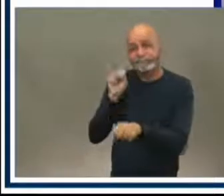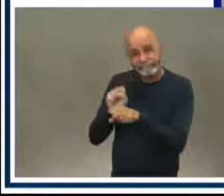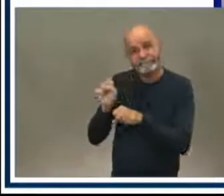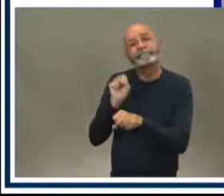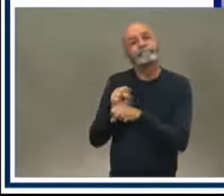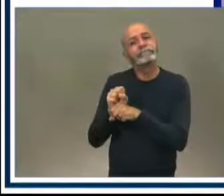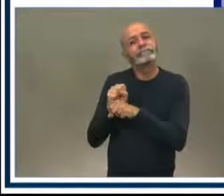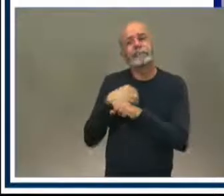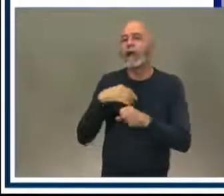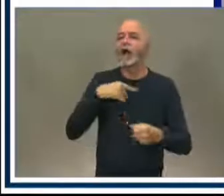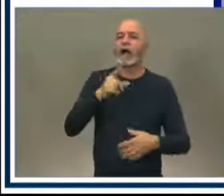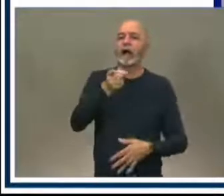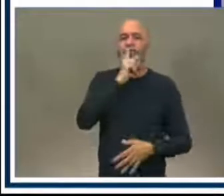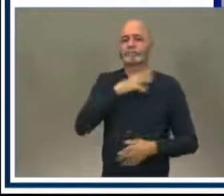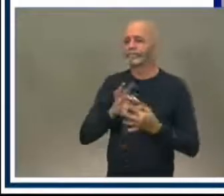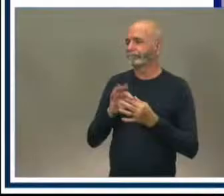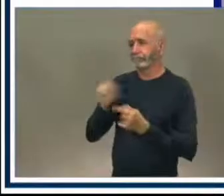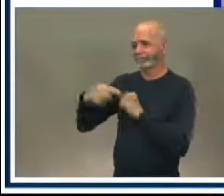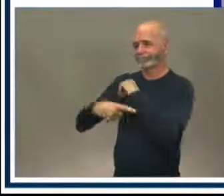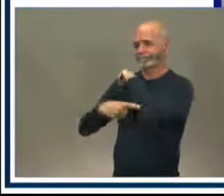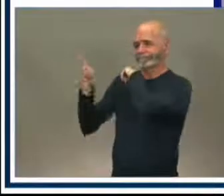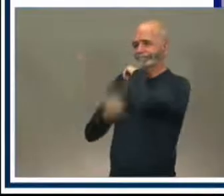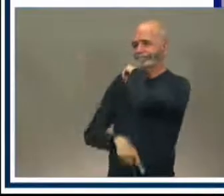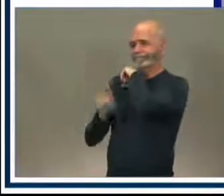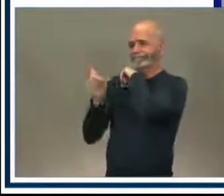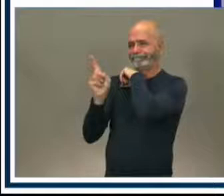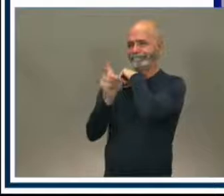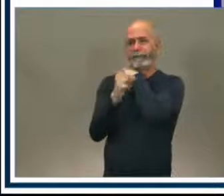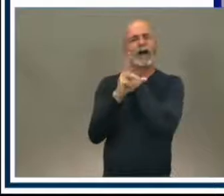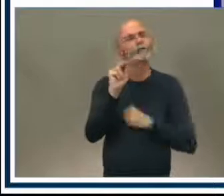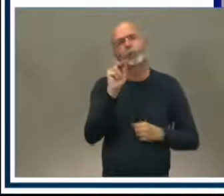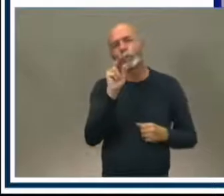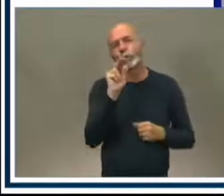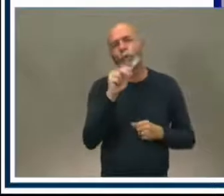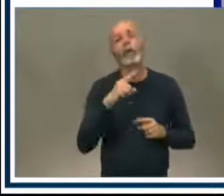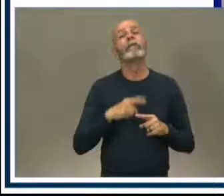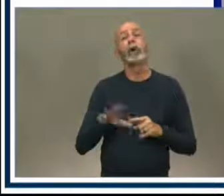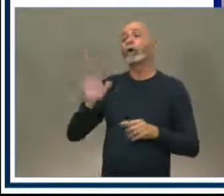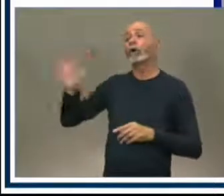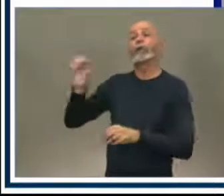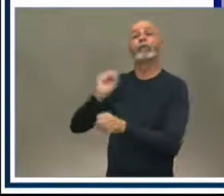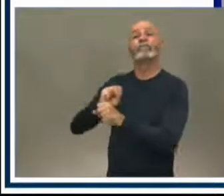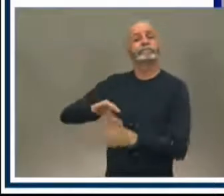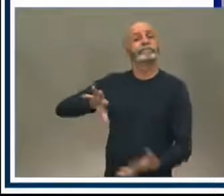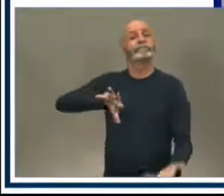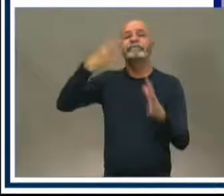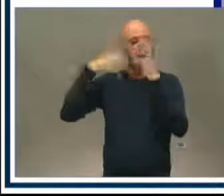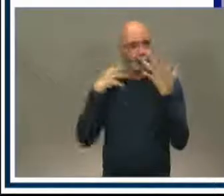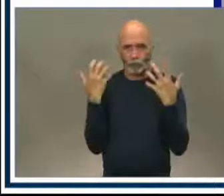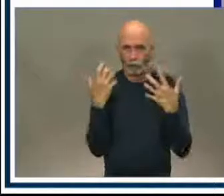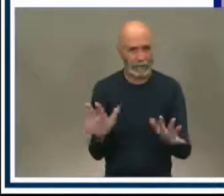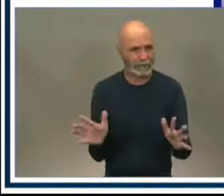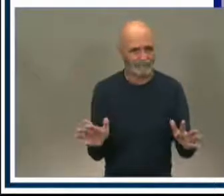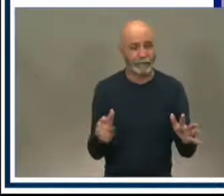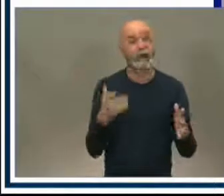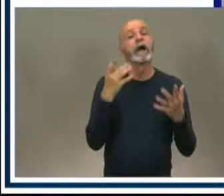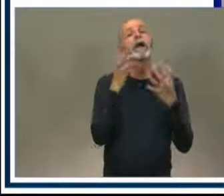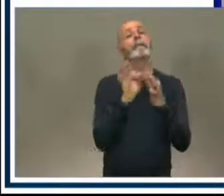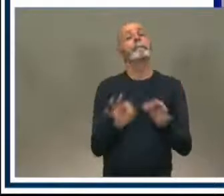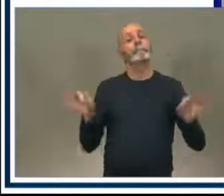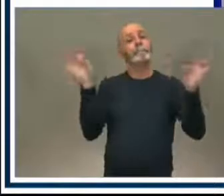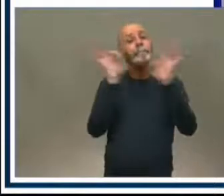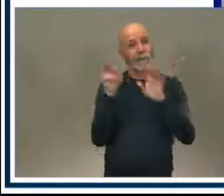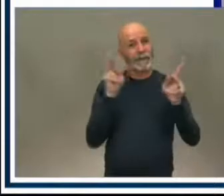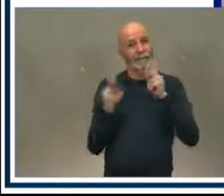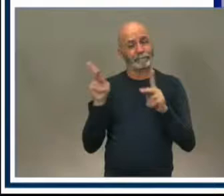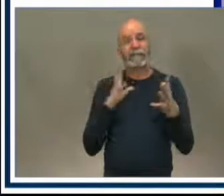penalizing people. It's we don't want to have any disruption of service. We want to put Nova Scotians' health and safety first, but